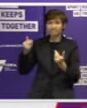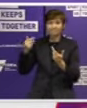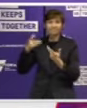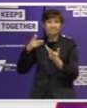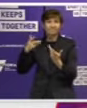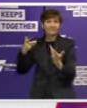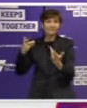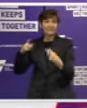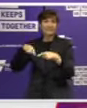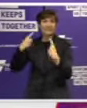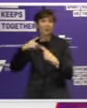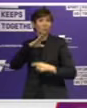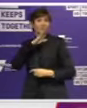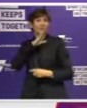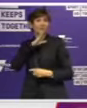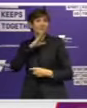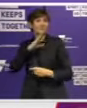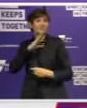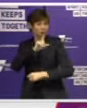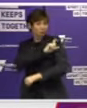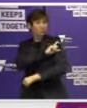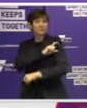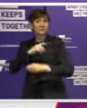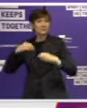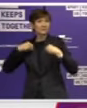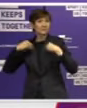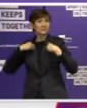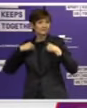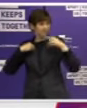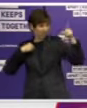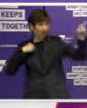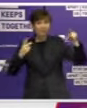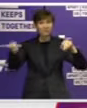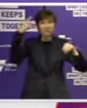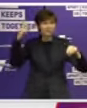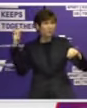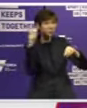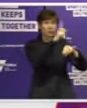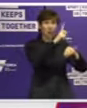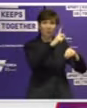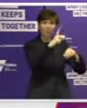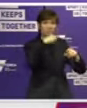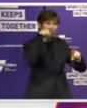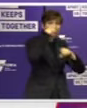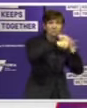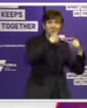have made submissions, they've cross-examined witnesses, they have asked many, many questions and put their